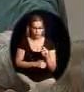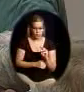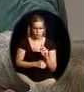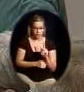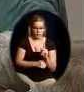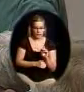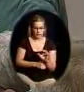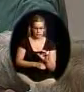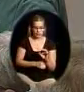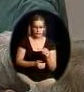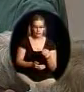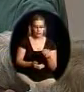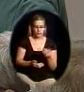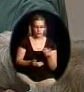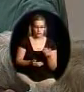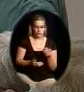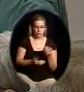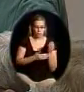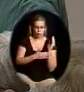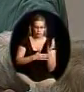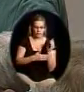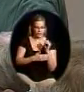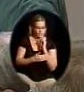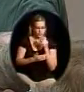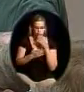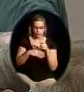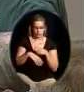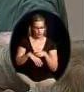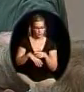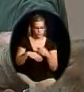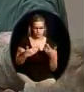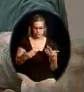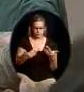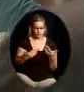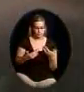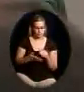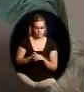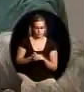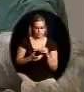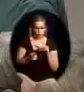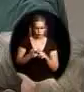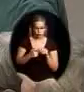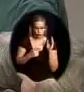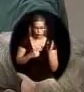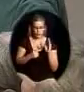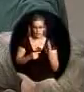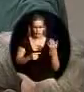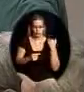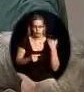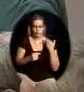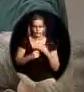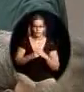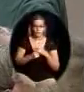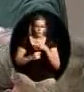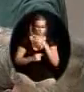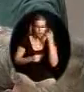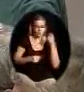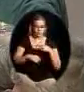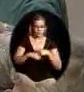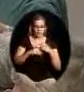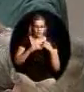of presenting this to you was not timely in such a way that we could present that at an earlier board meeting. But because of